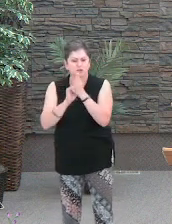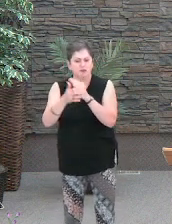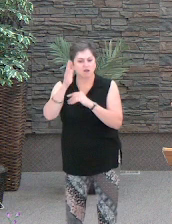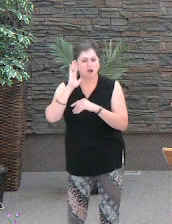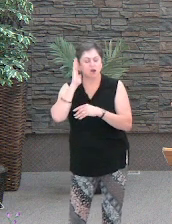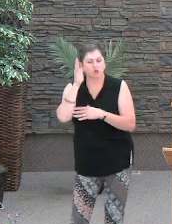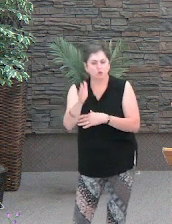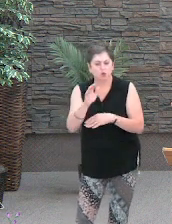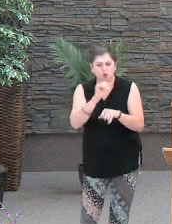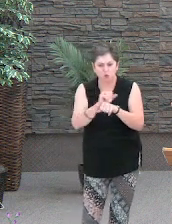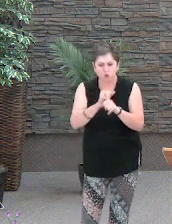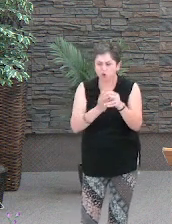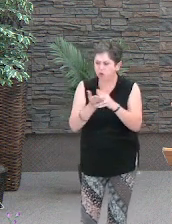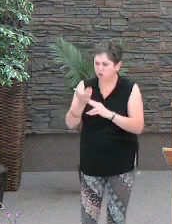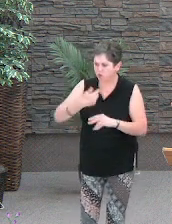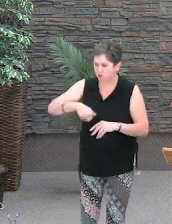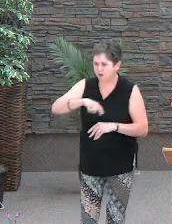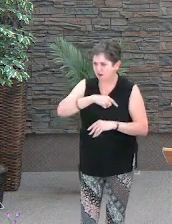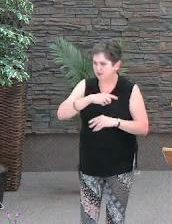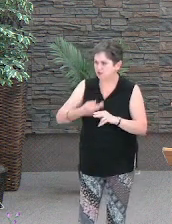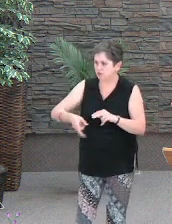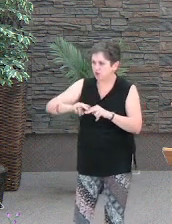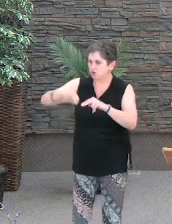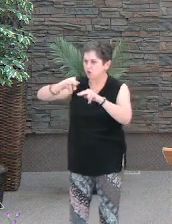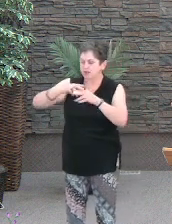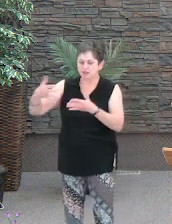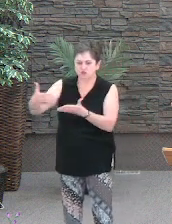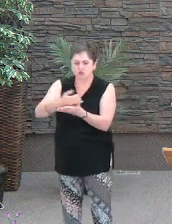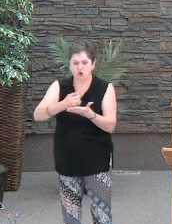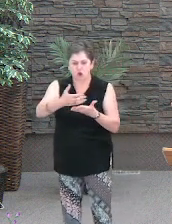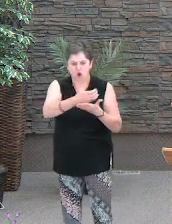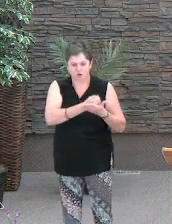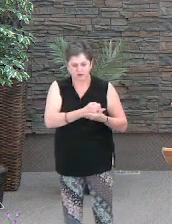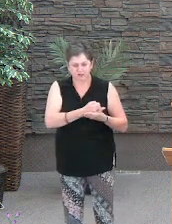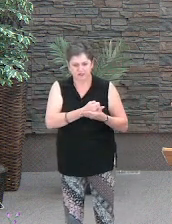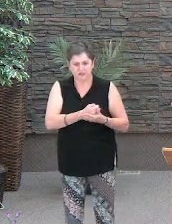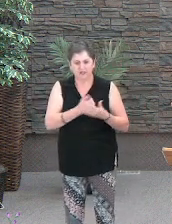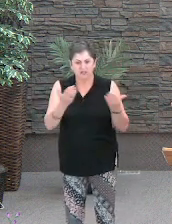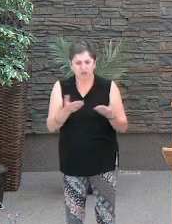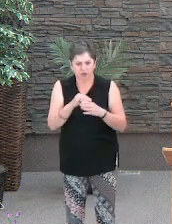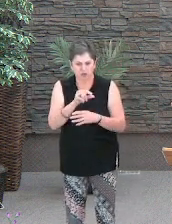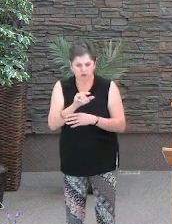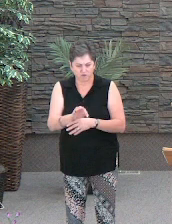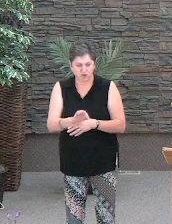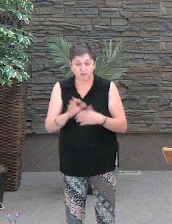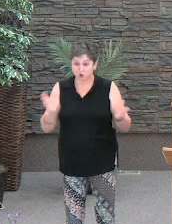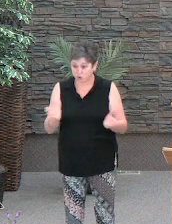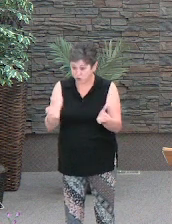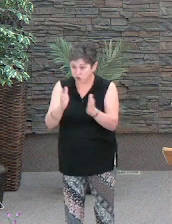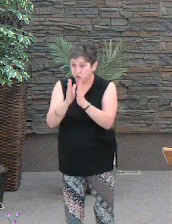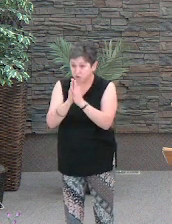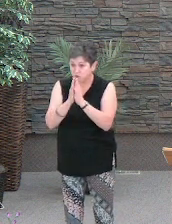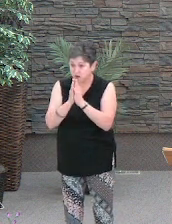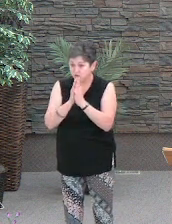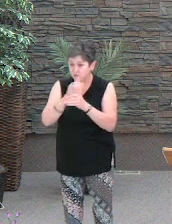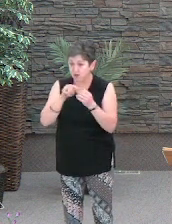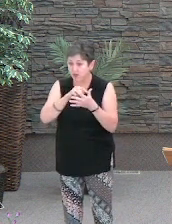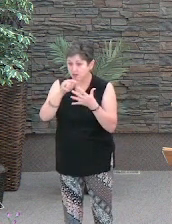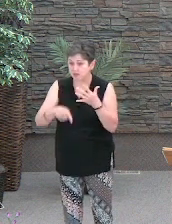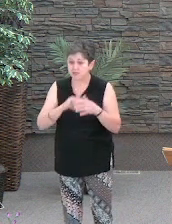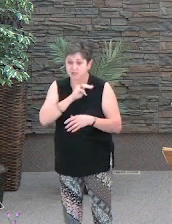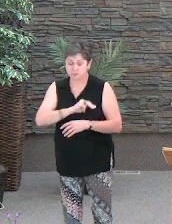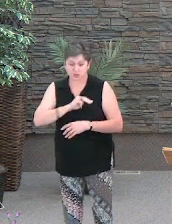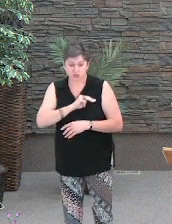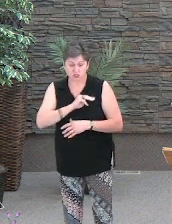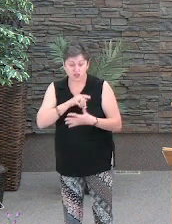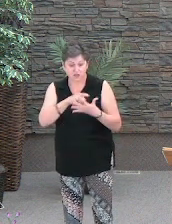God would work through us to increase the harvest here in Great Falls. And so I encourage you to be prayerful about these missions and